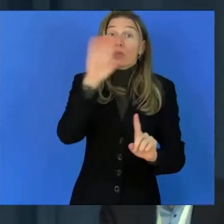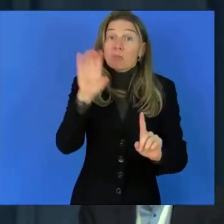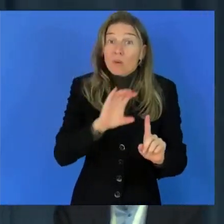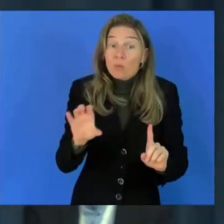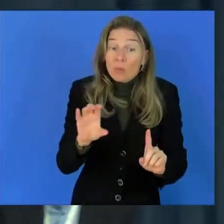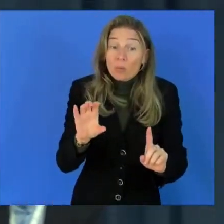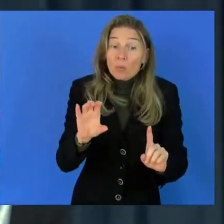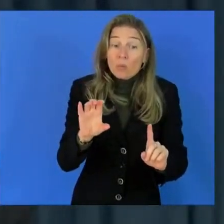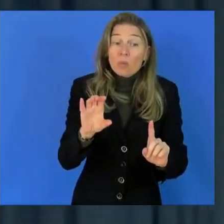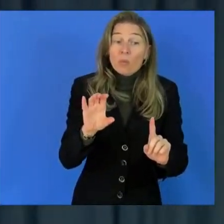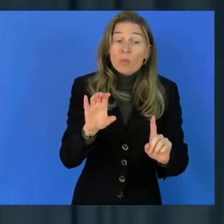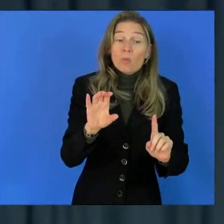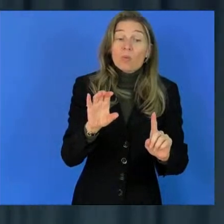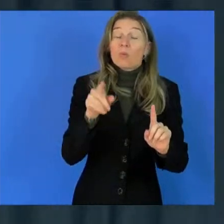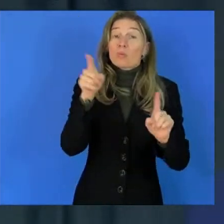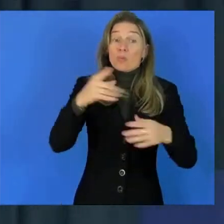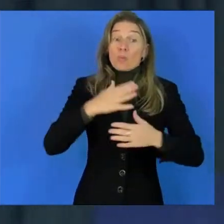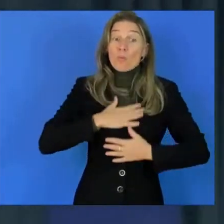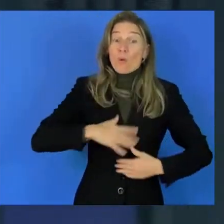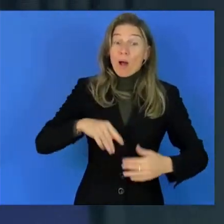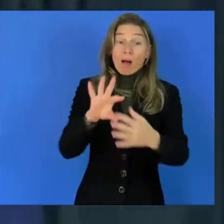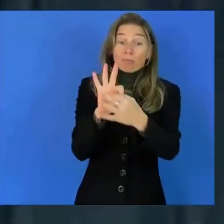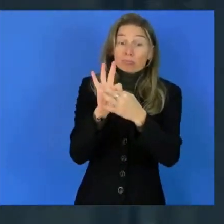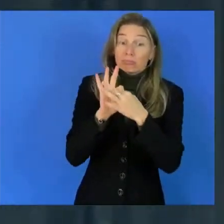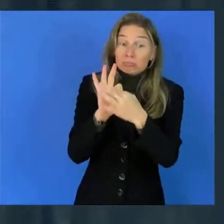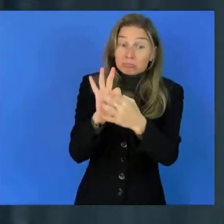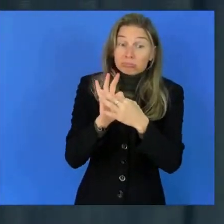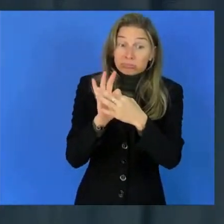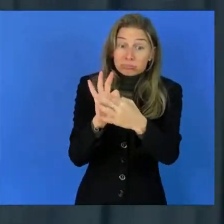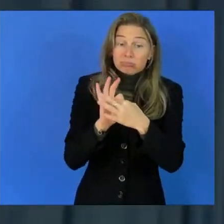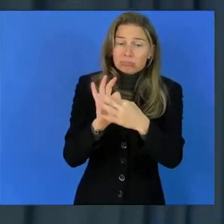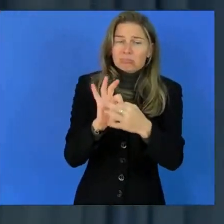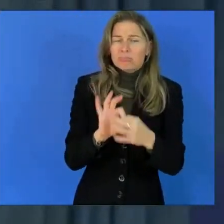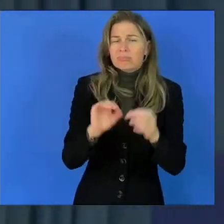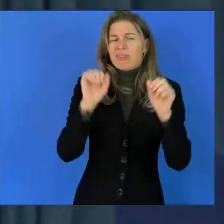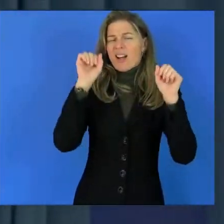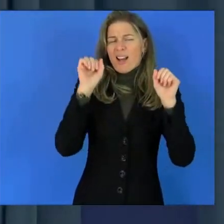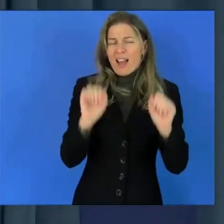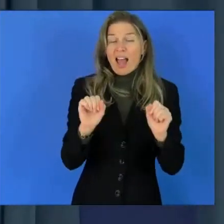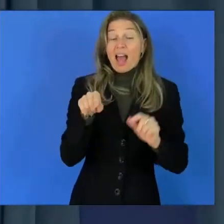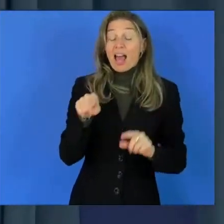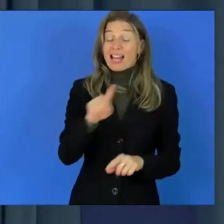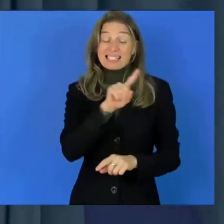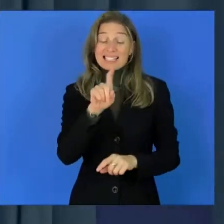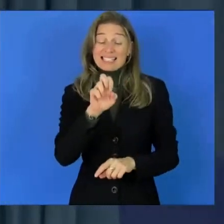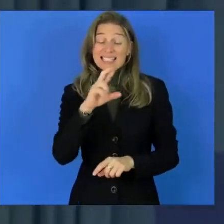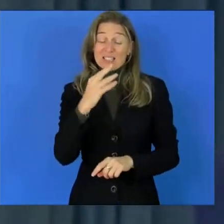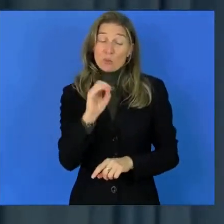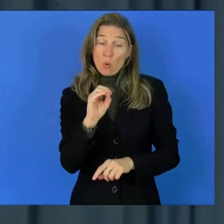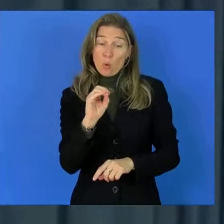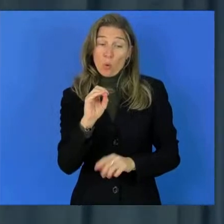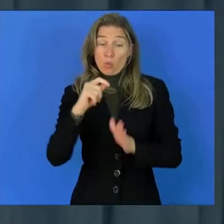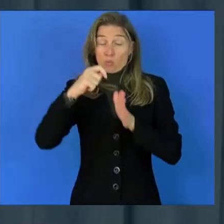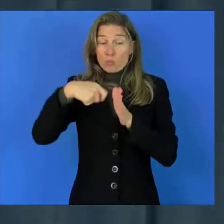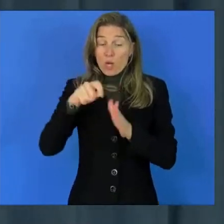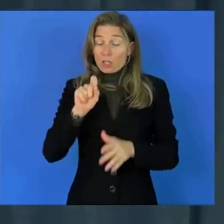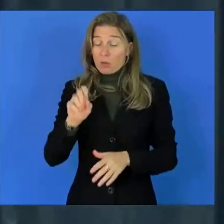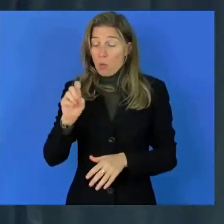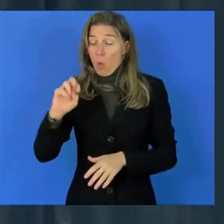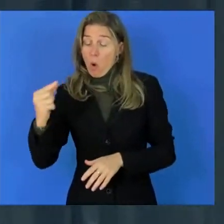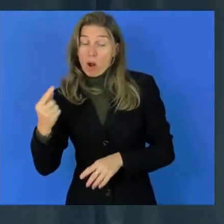of engaging with us, and it's through zeroproject.org. You can go through LinkedIn, you can go through Facebook,